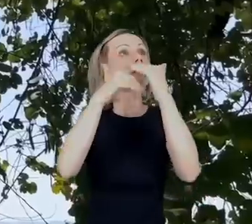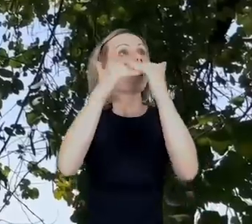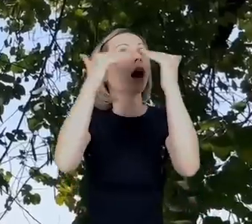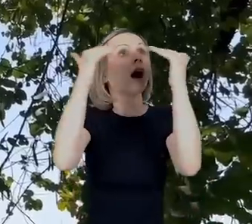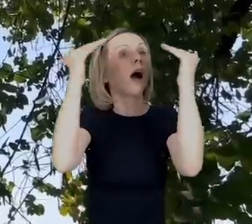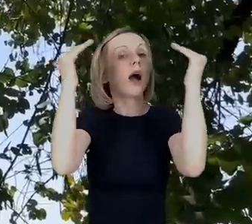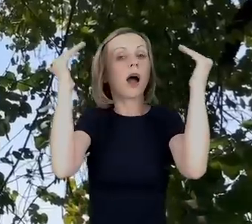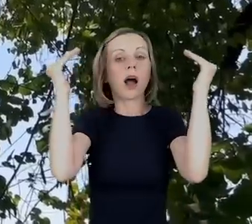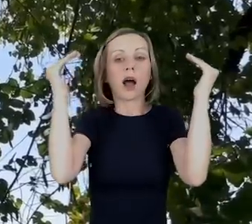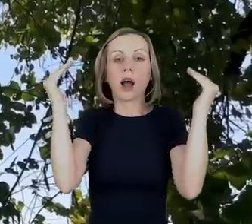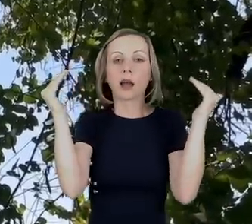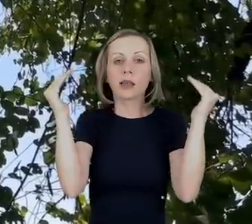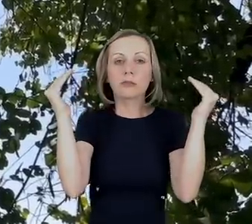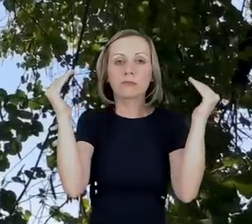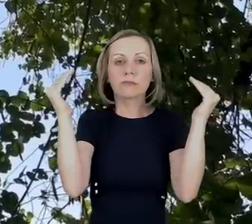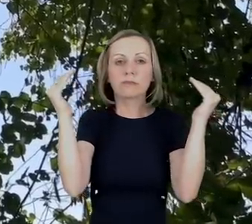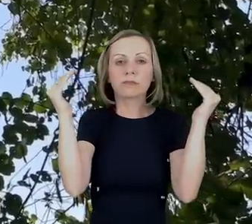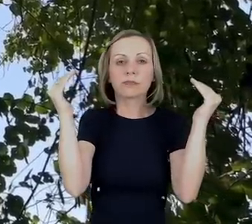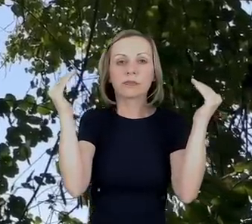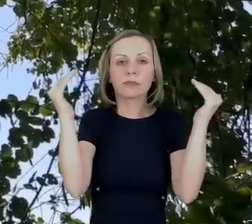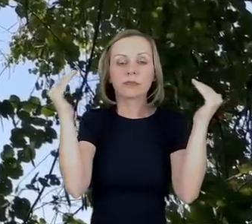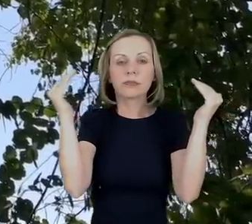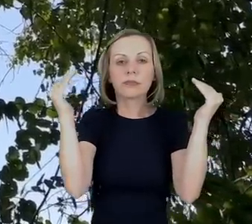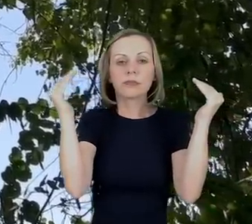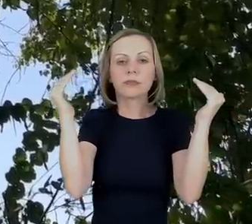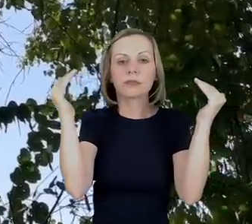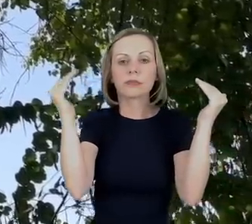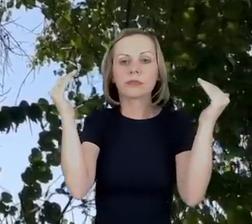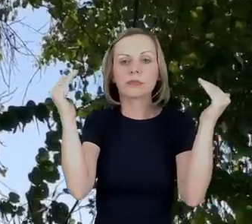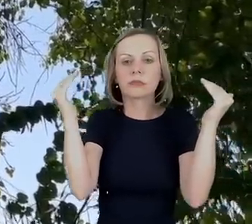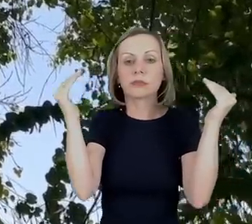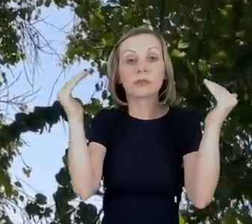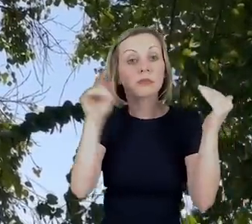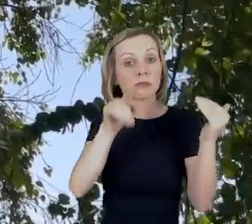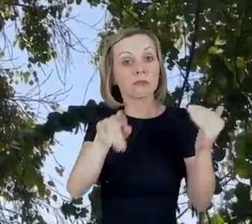looking up into the vastness of the sky.